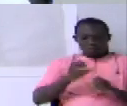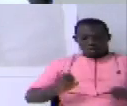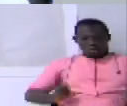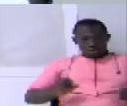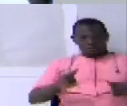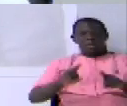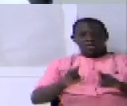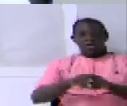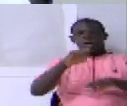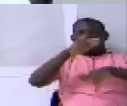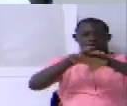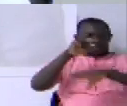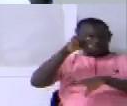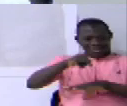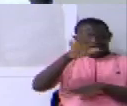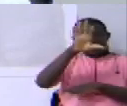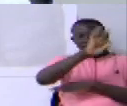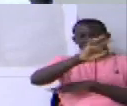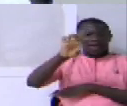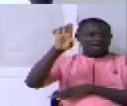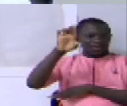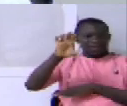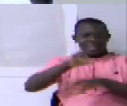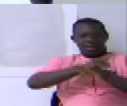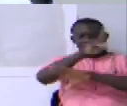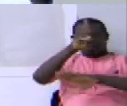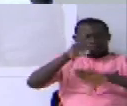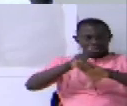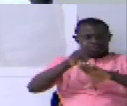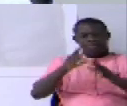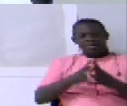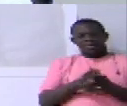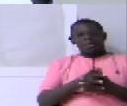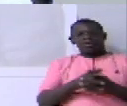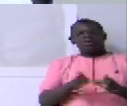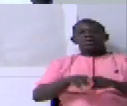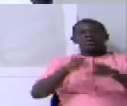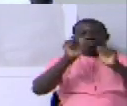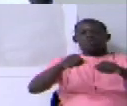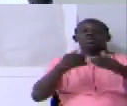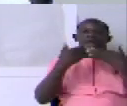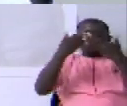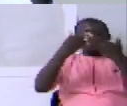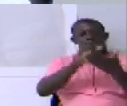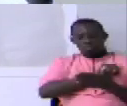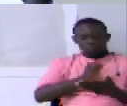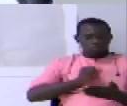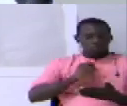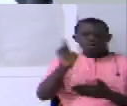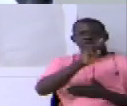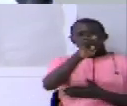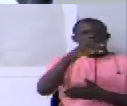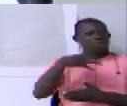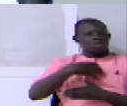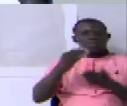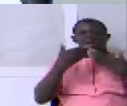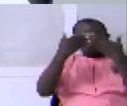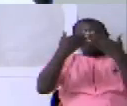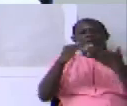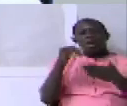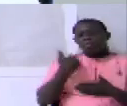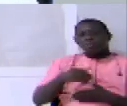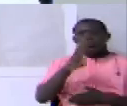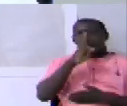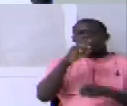forum, Wairi sila yesilo soto nyim komisono to jang. and you tell us, please, what you have to tell them. Woto a